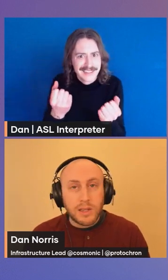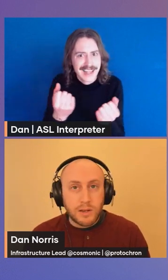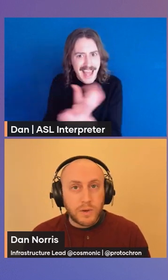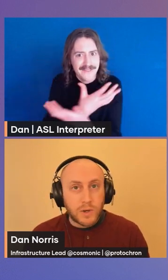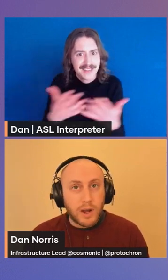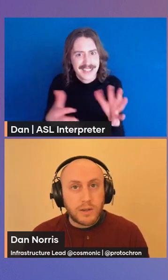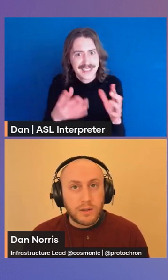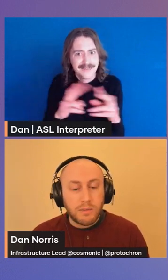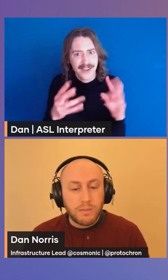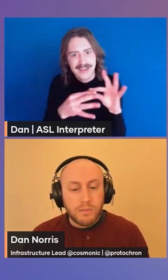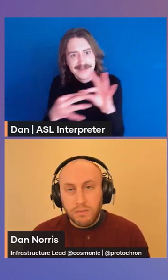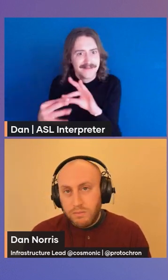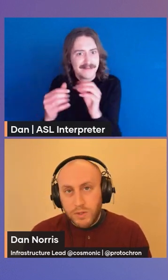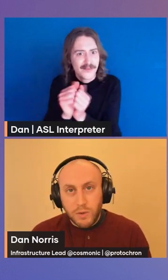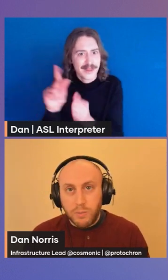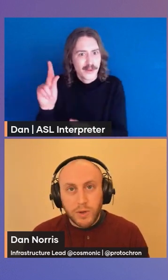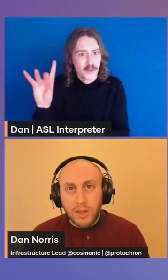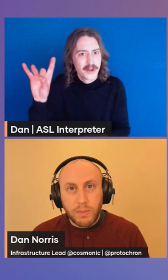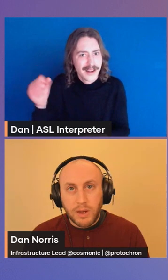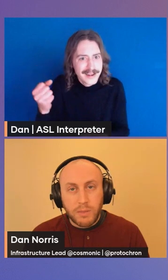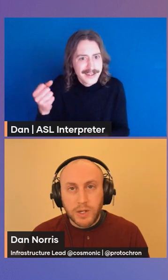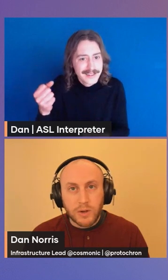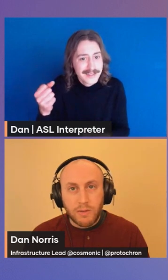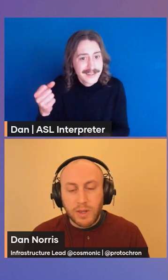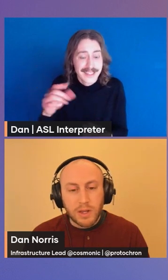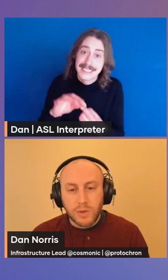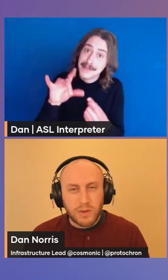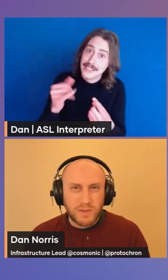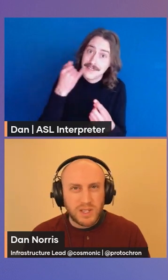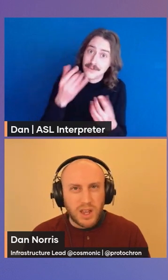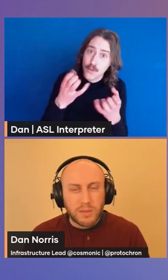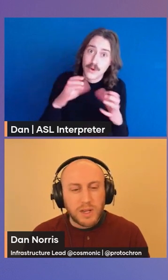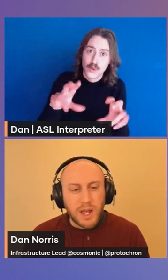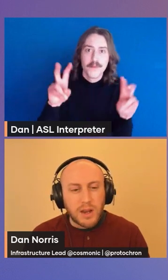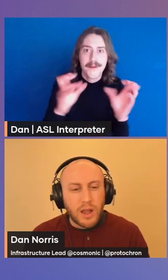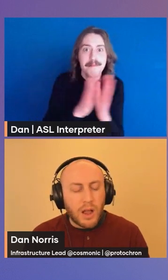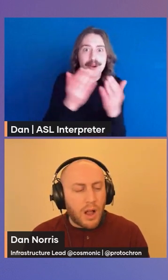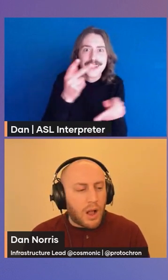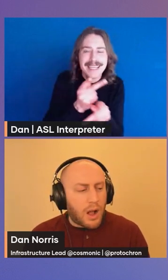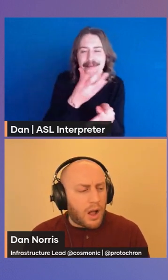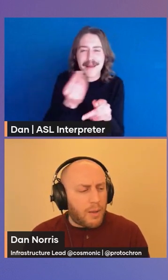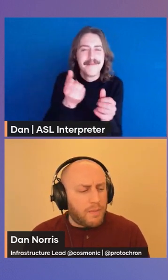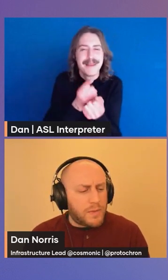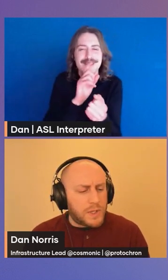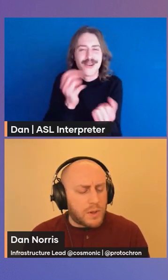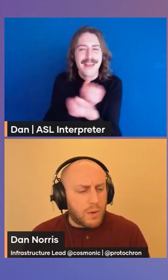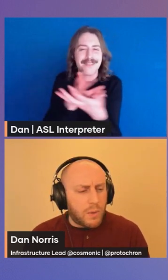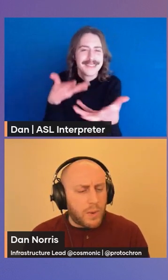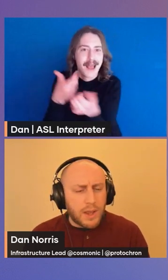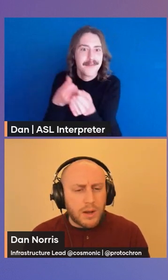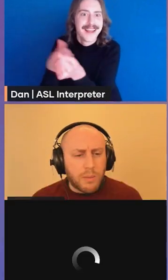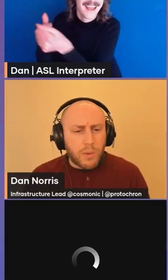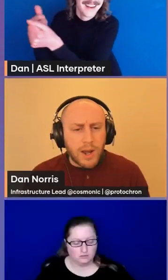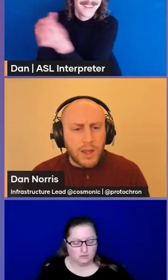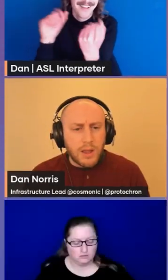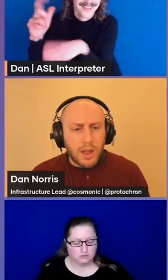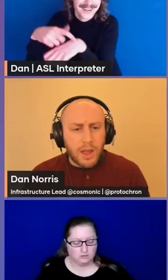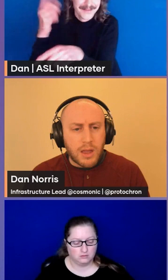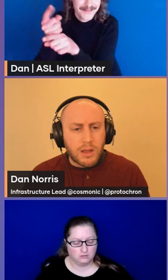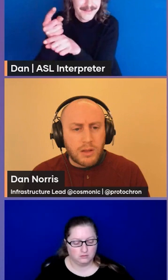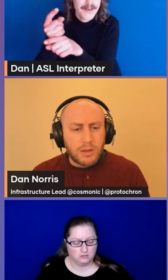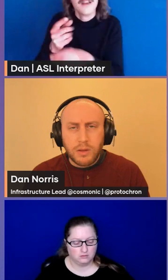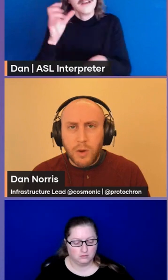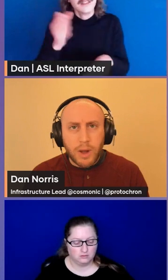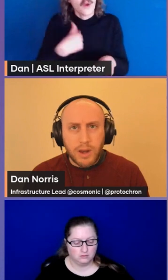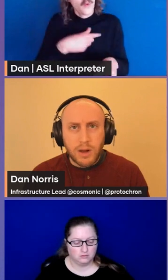at least if you're trying to do bookkeeping and make sure everything's sort of staying up to date. So we ended up writing